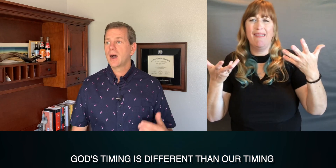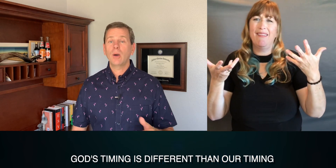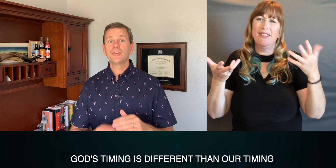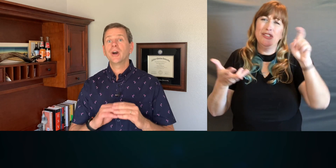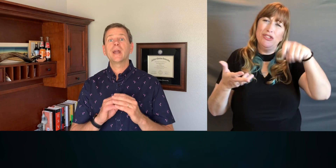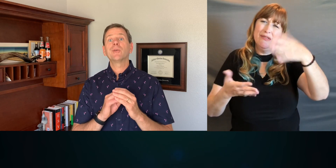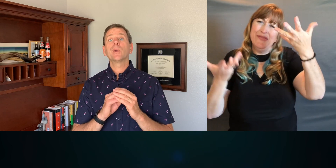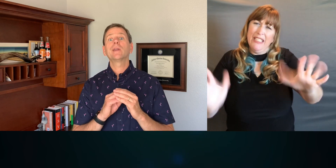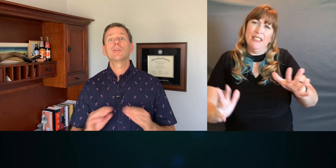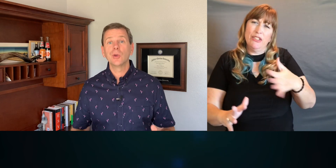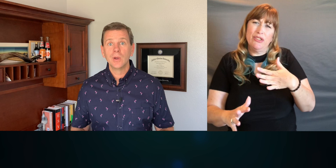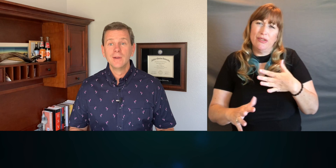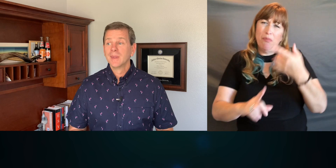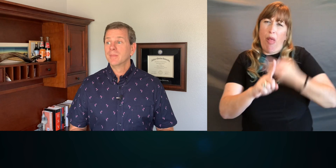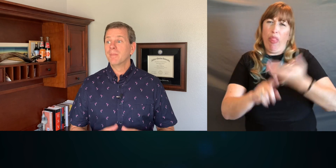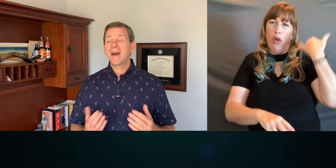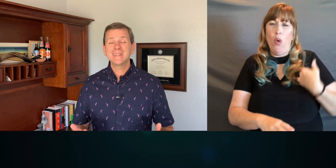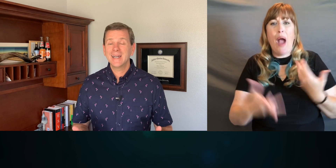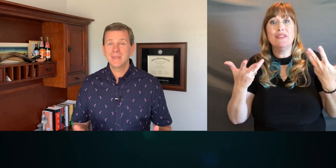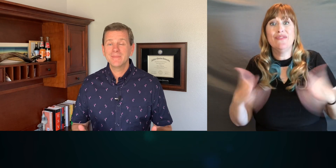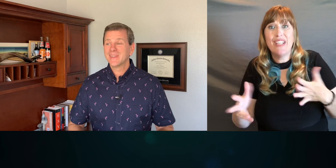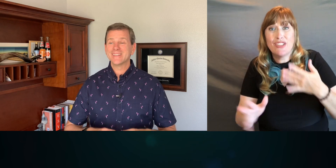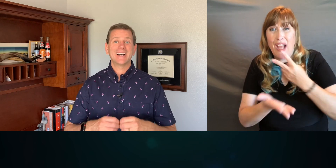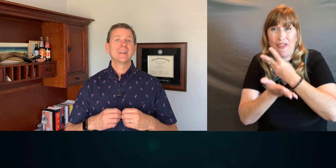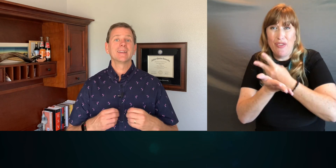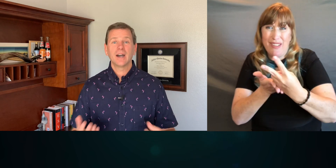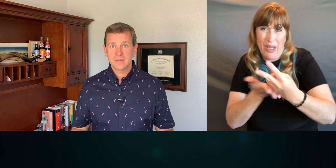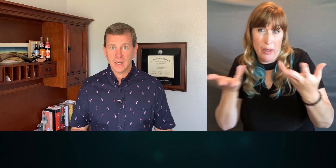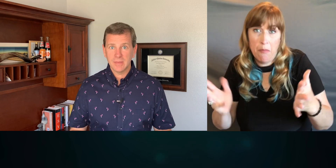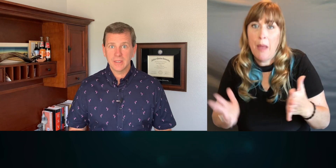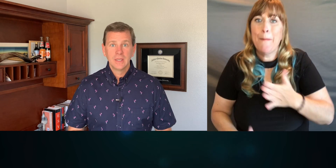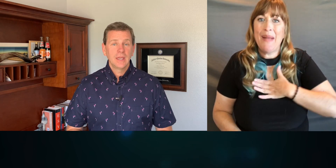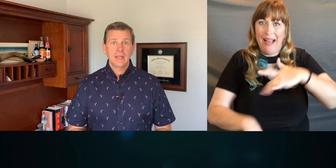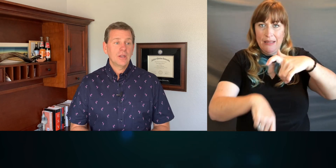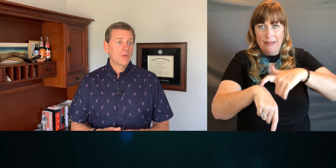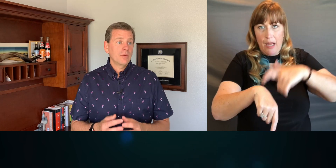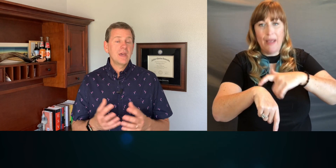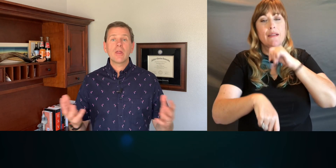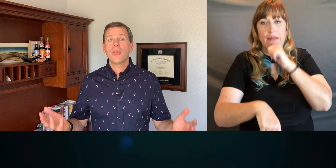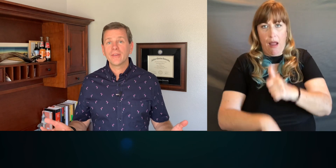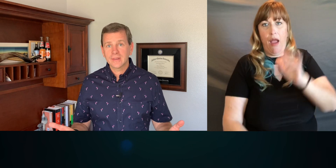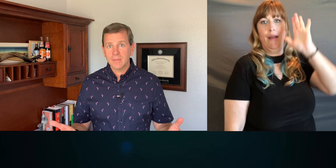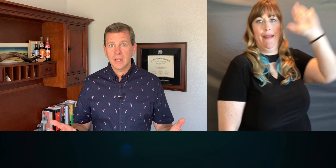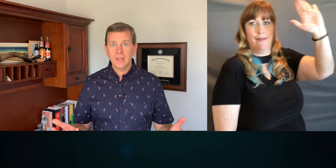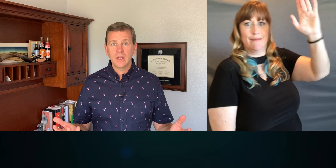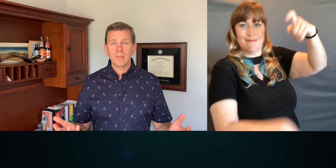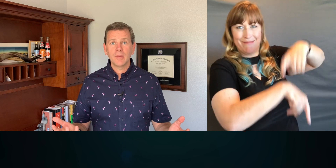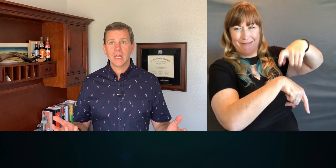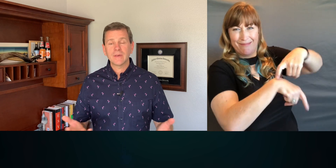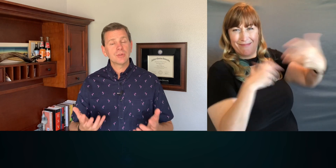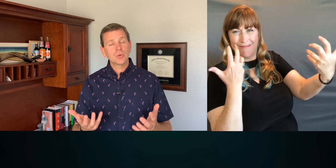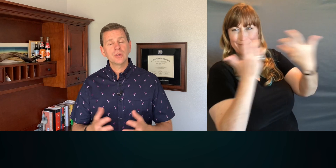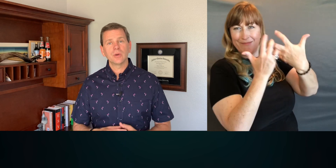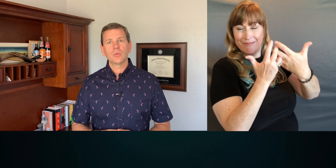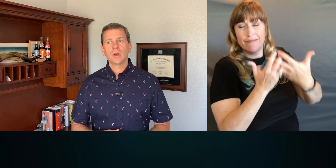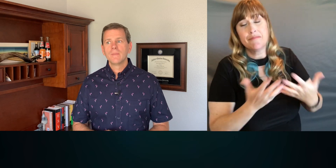ago. I was done after week two. But my timing is not God's timing. And, you know, there are many other things like that in my